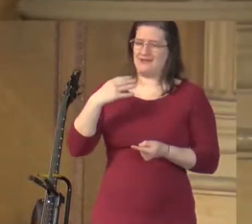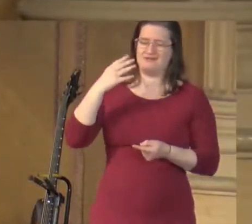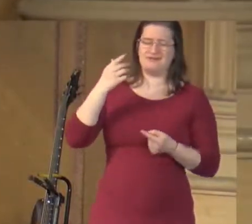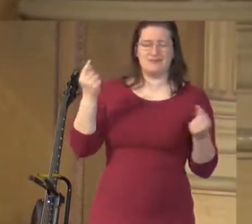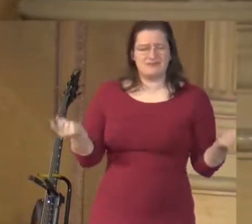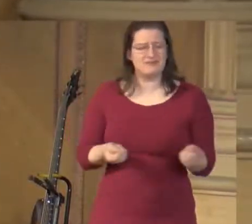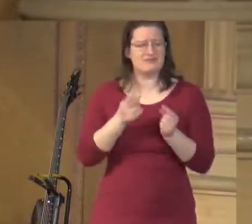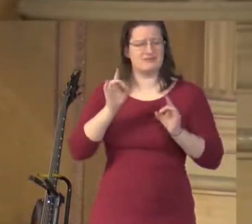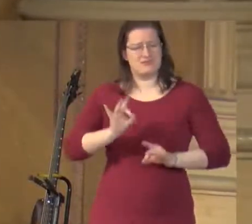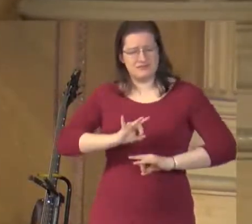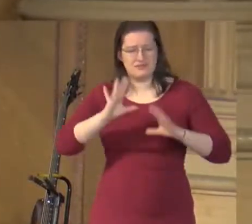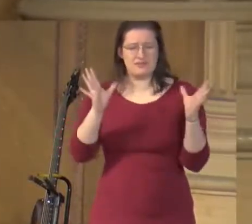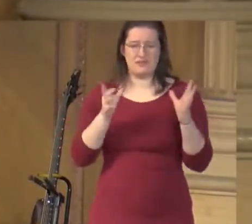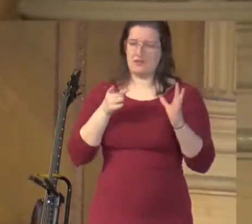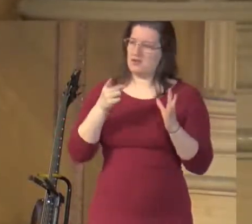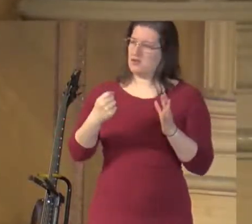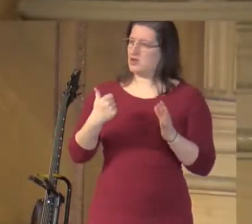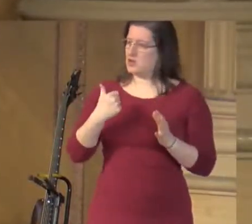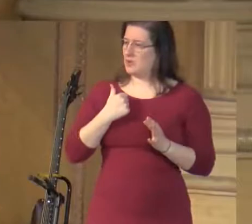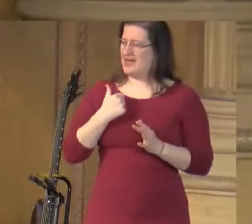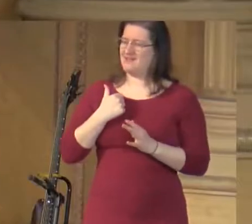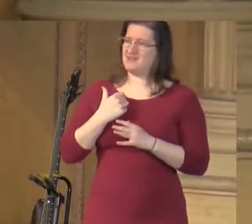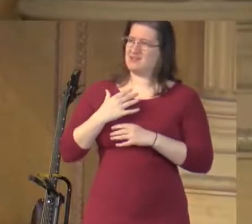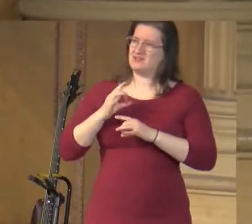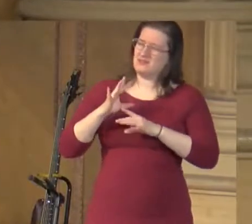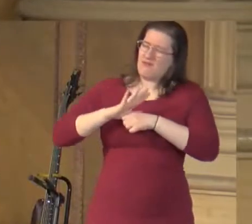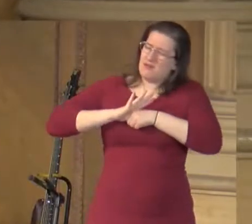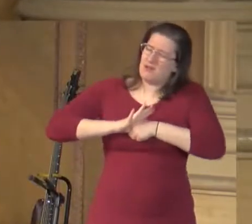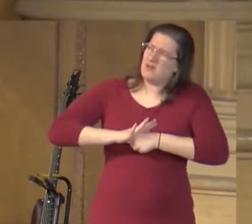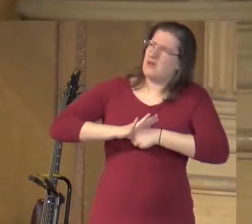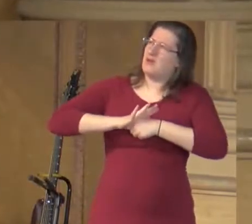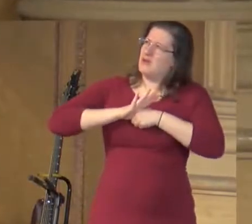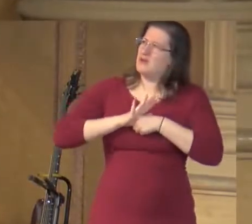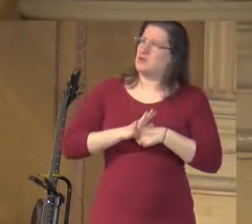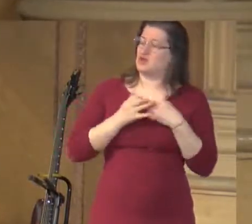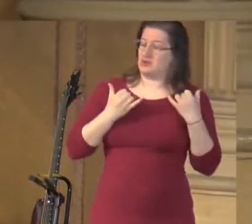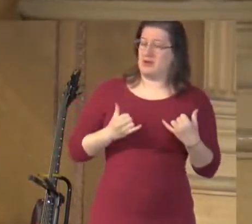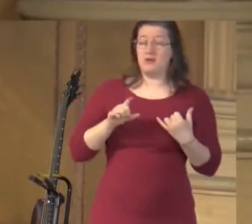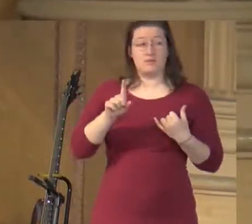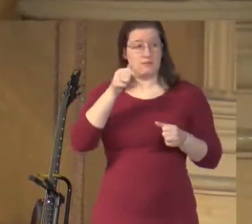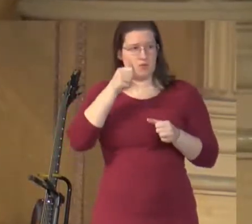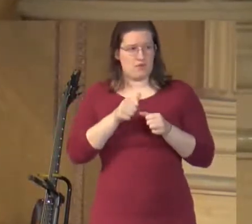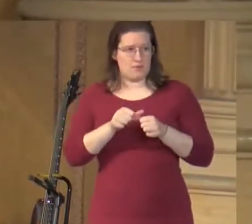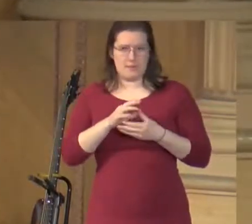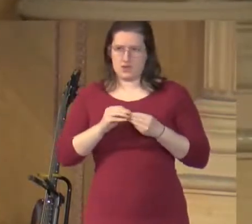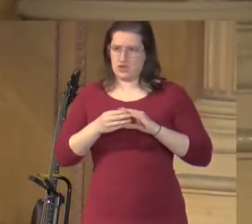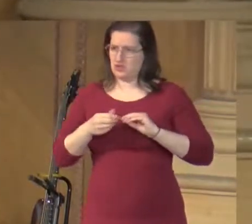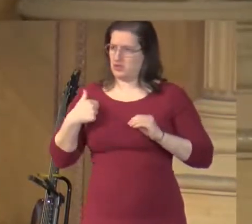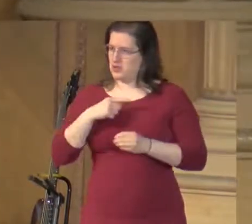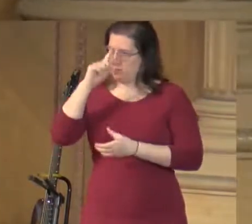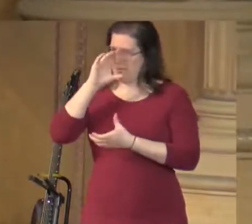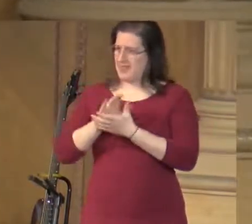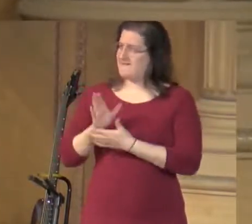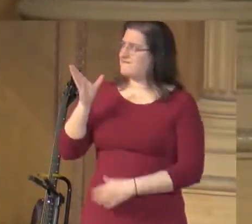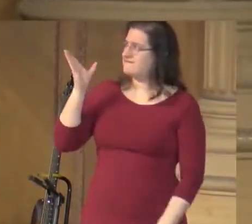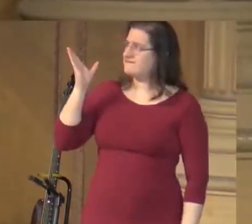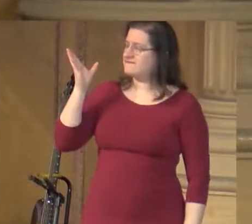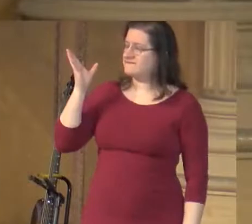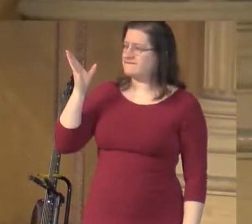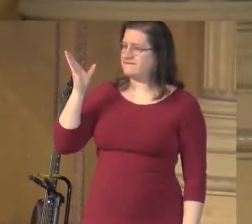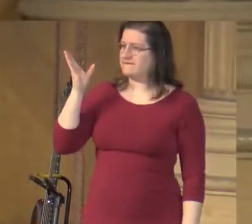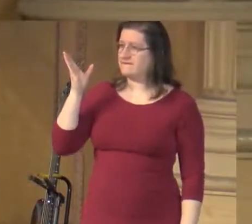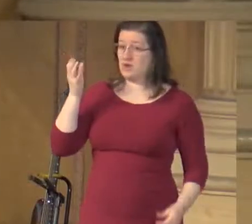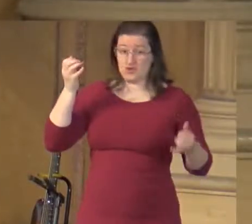pains in your life you have this weight that's on you but remember the story we believe that right now